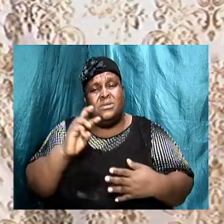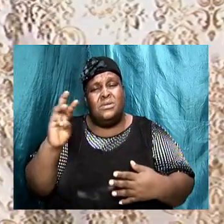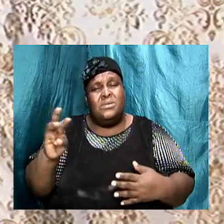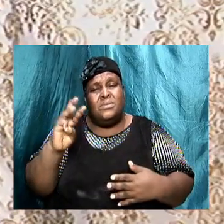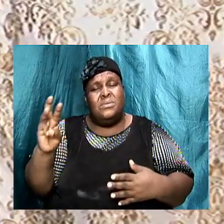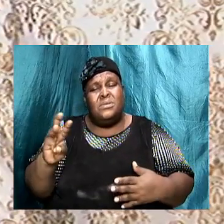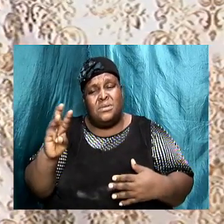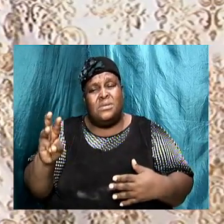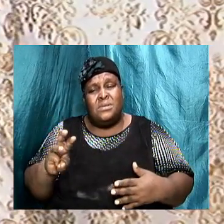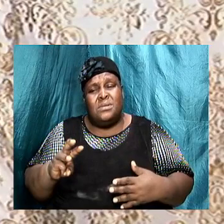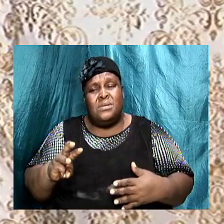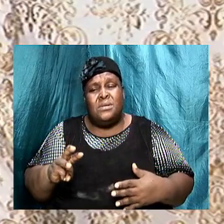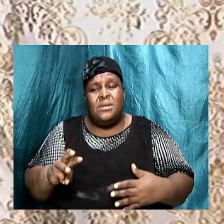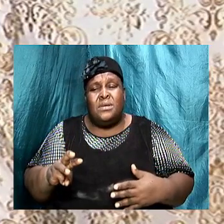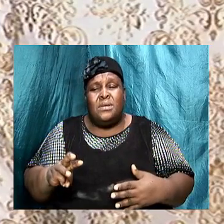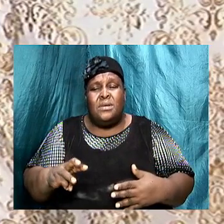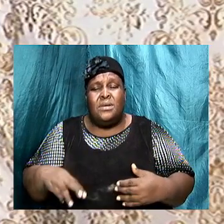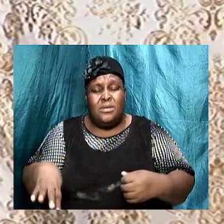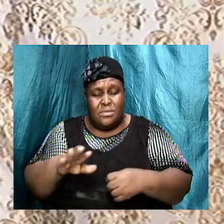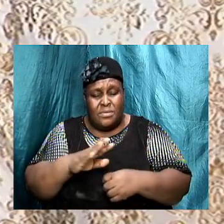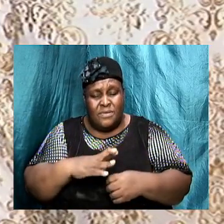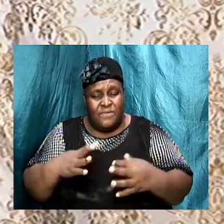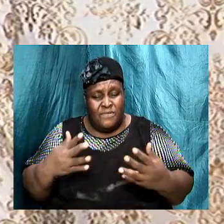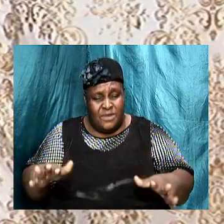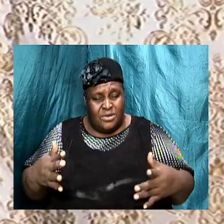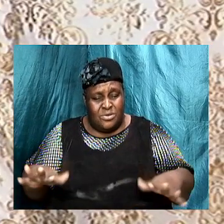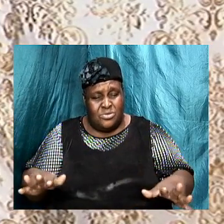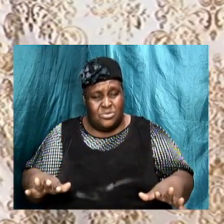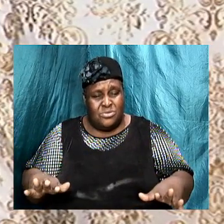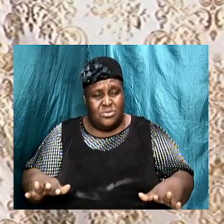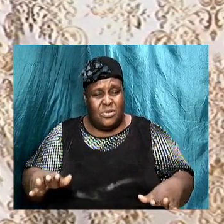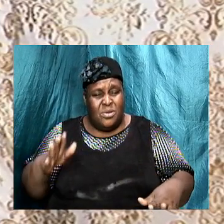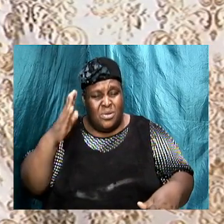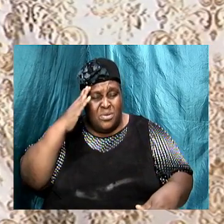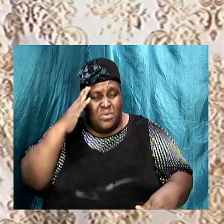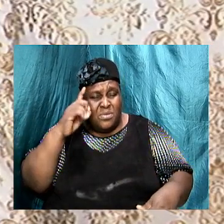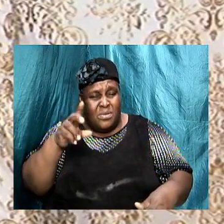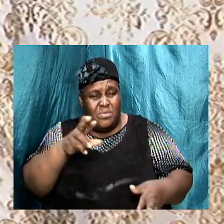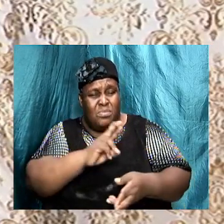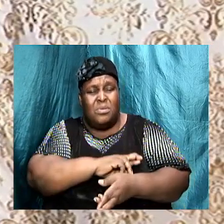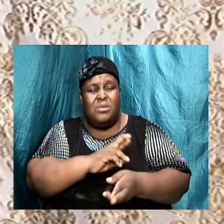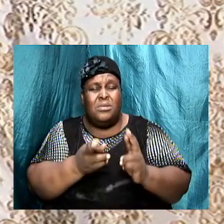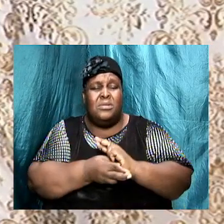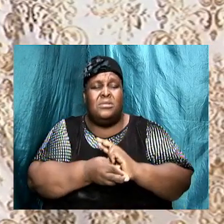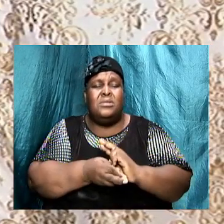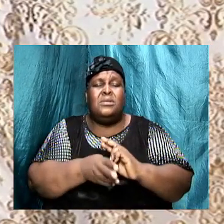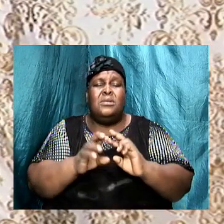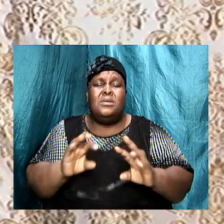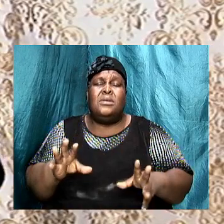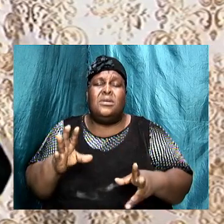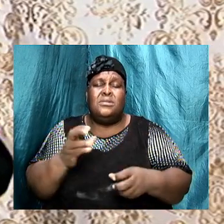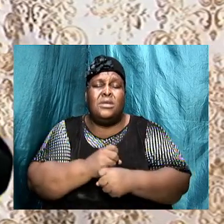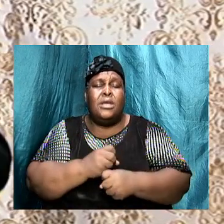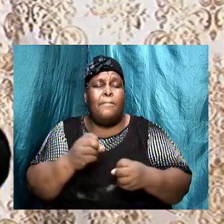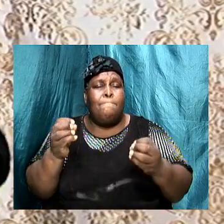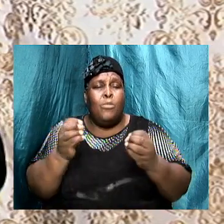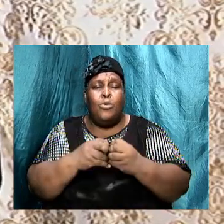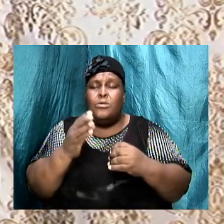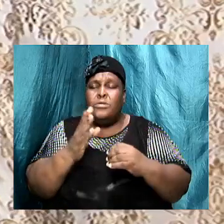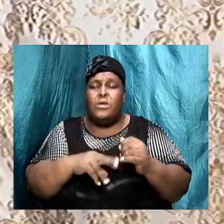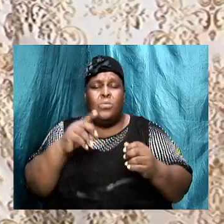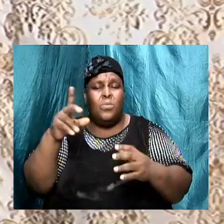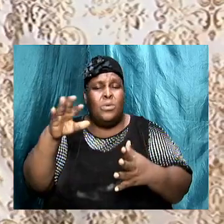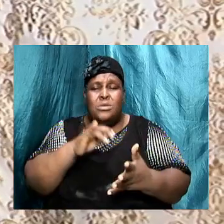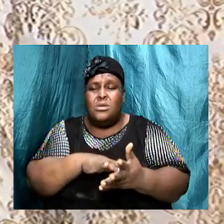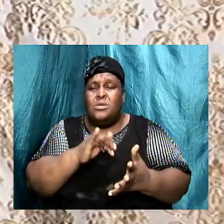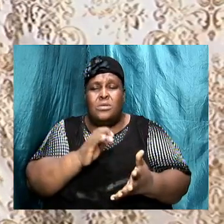our cover this, because we know that repentance can take one study, or probably more than one study. But we just go through some of the